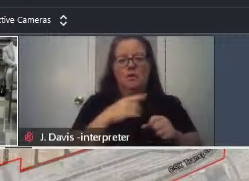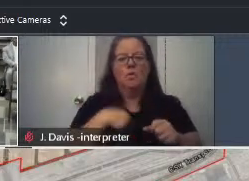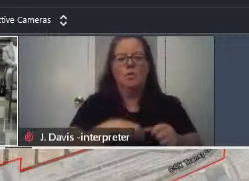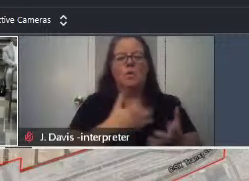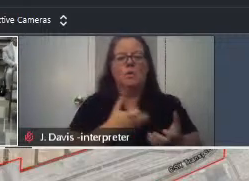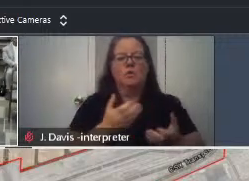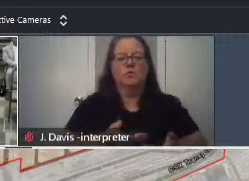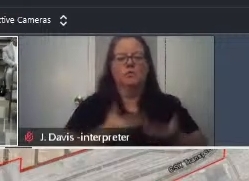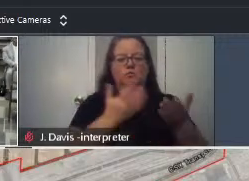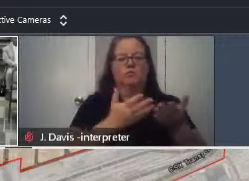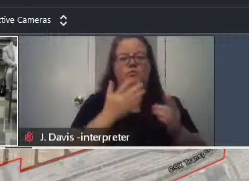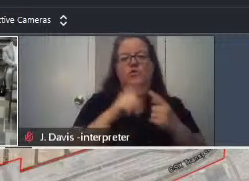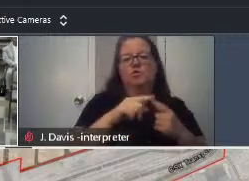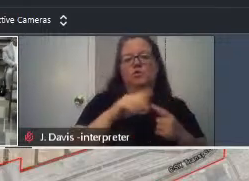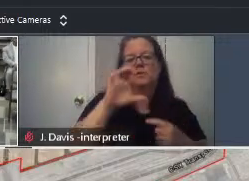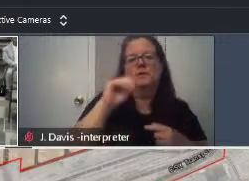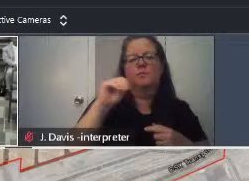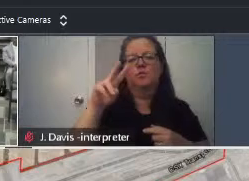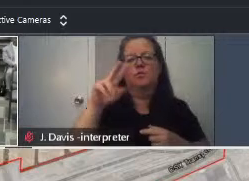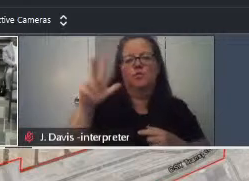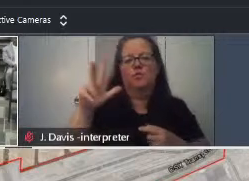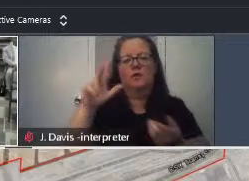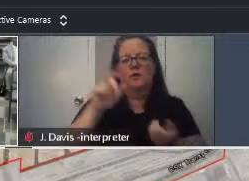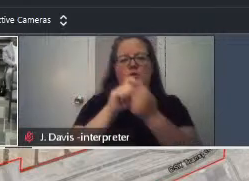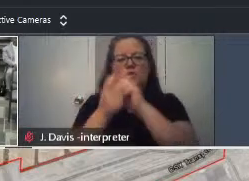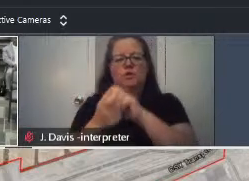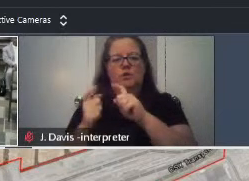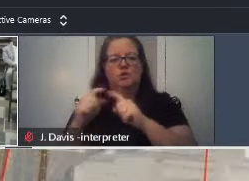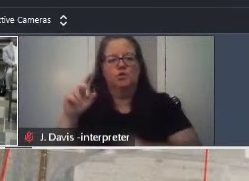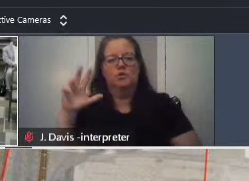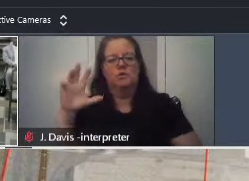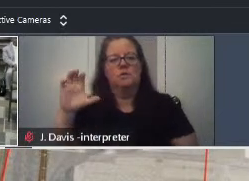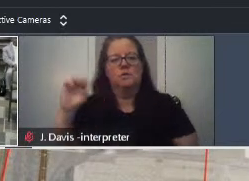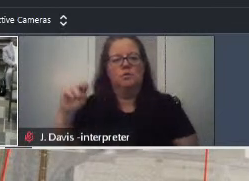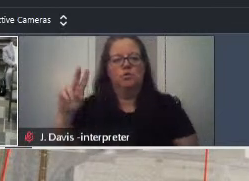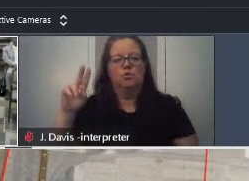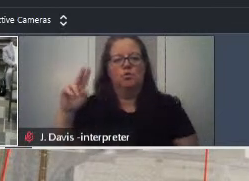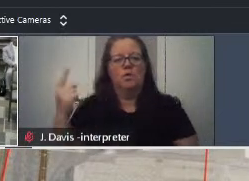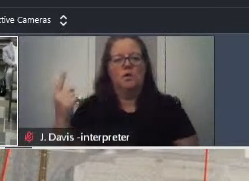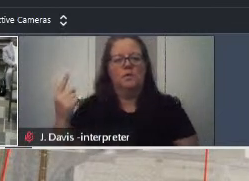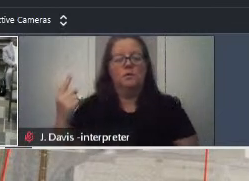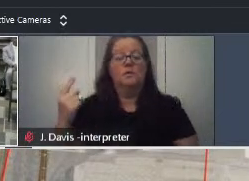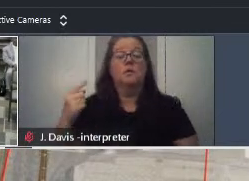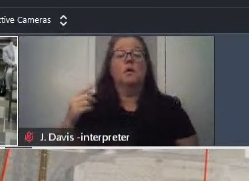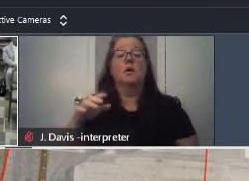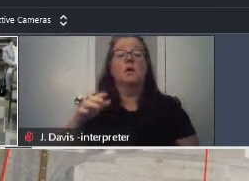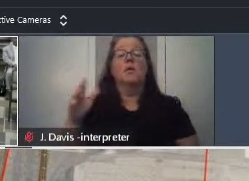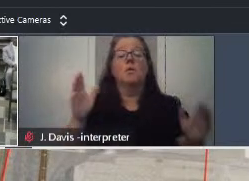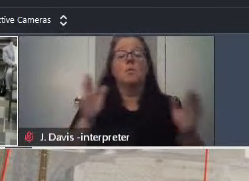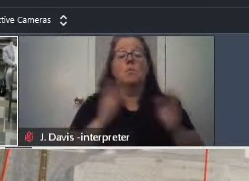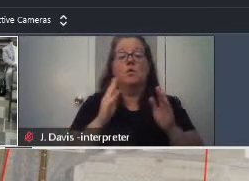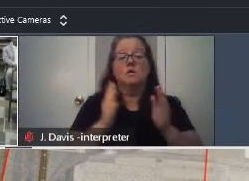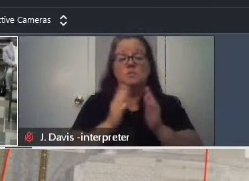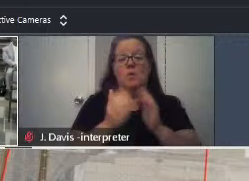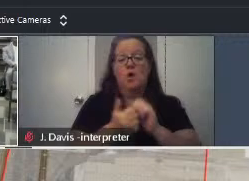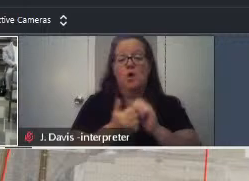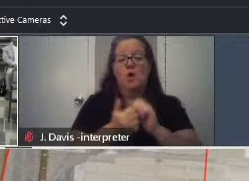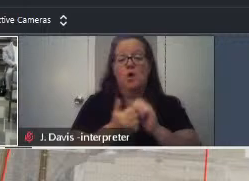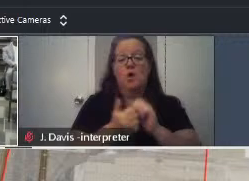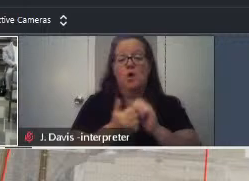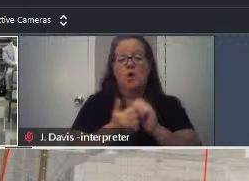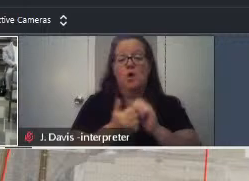rezone from CMU 3 to CMU 1. Next, a similar area, but much smaller along South